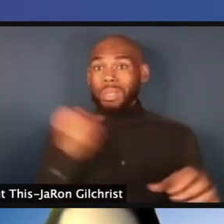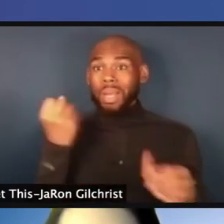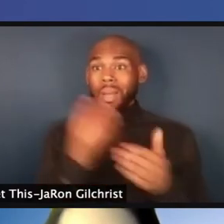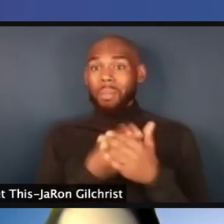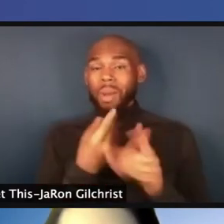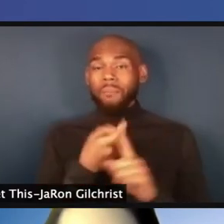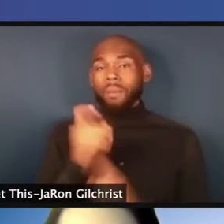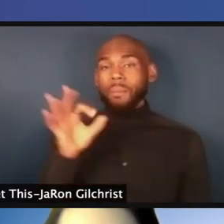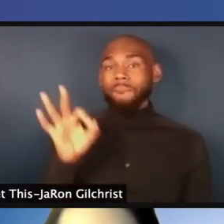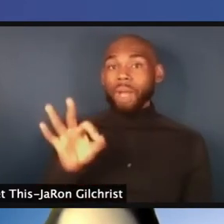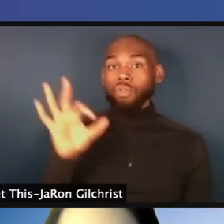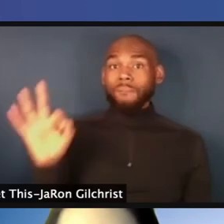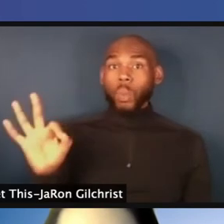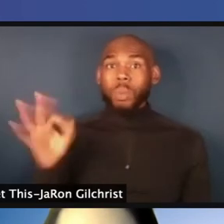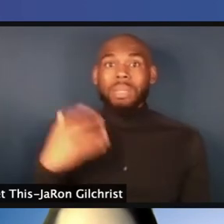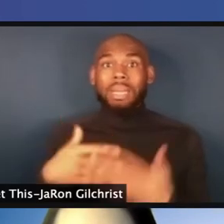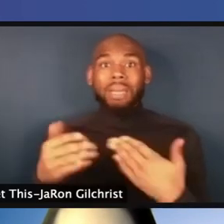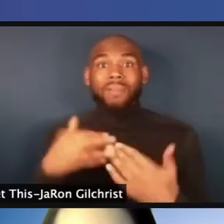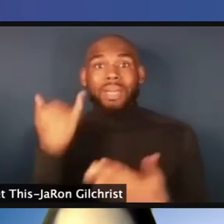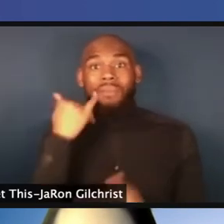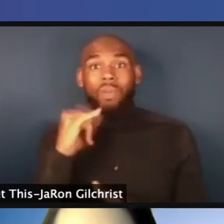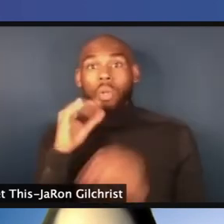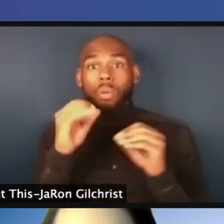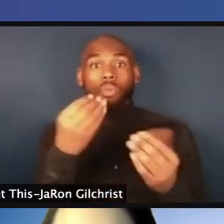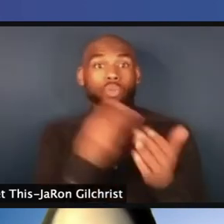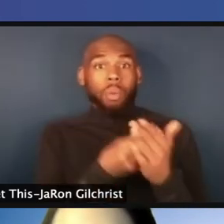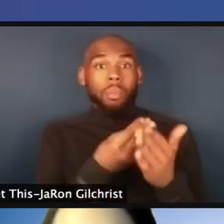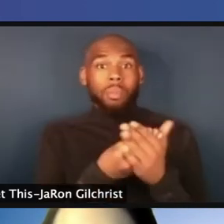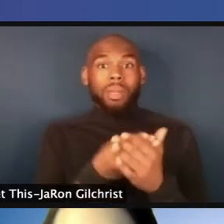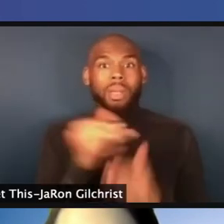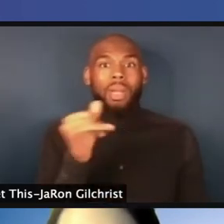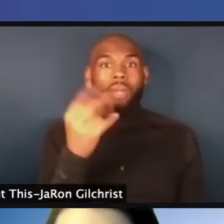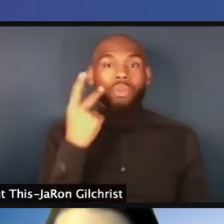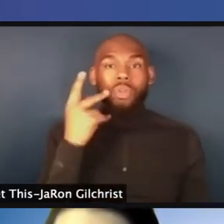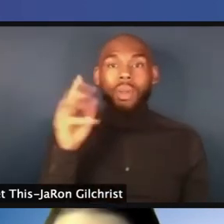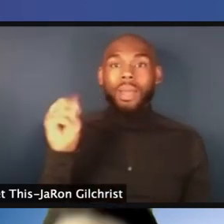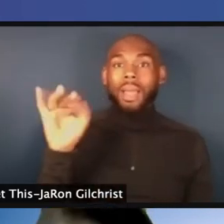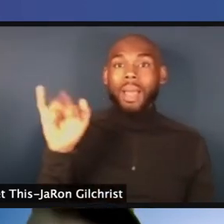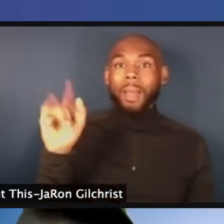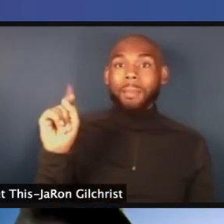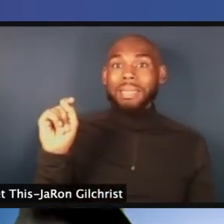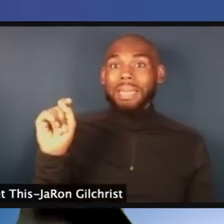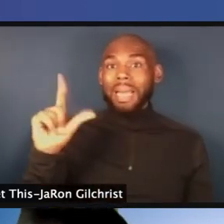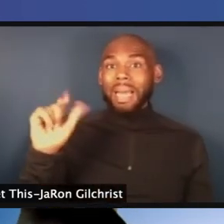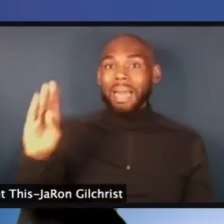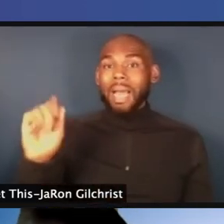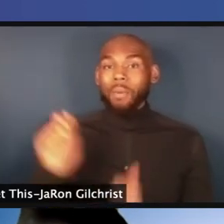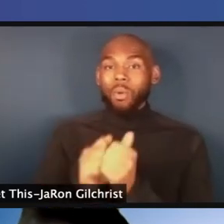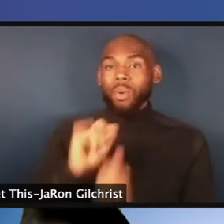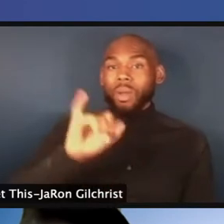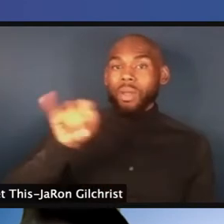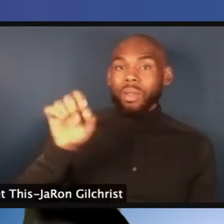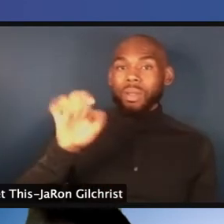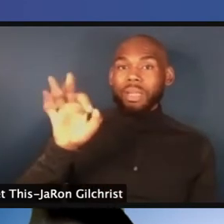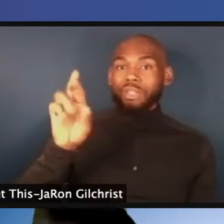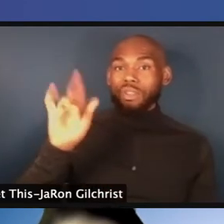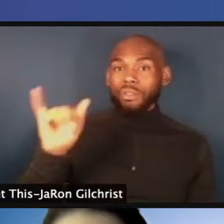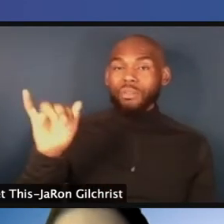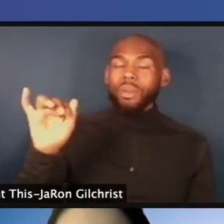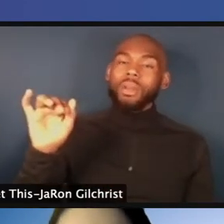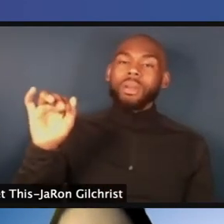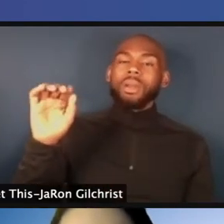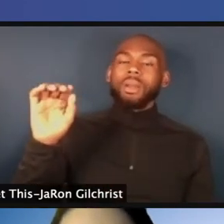even if you don't put their name on it, like we saw with the MIT Media Lab and Jeffrey Epstein, even if it's anonymous, you're still aiding and abetting